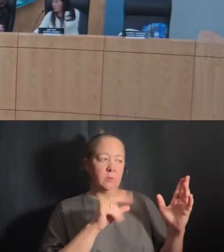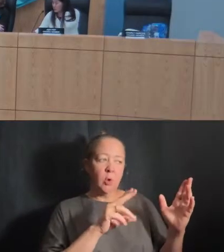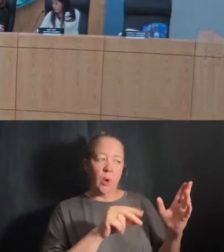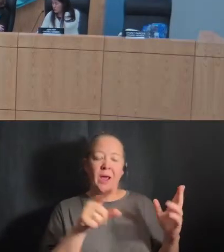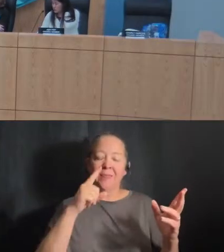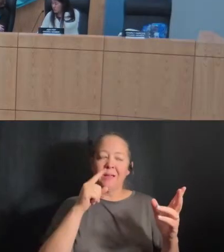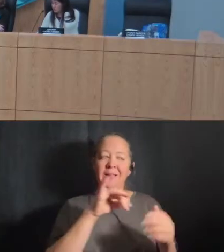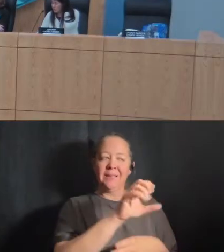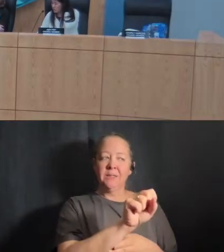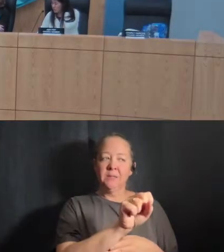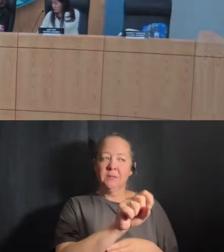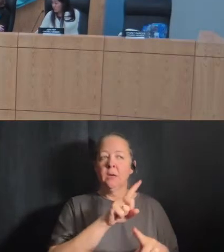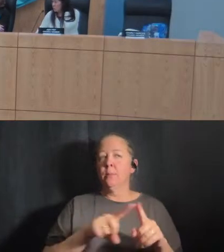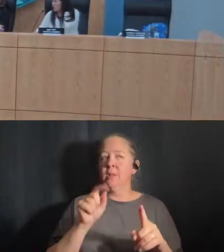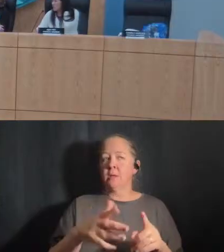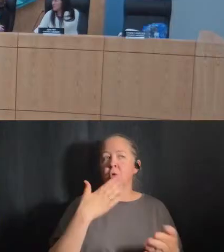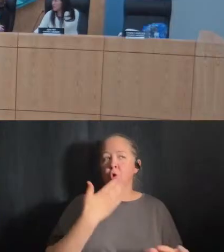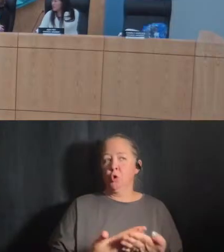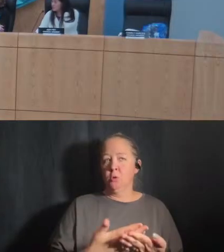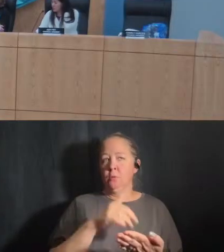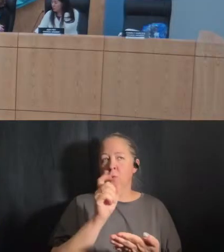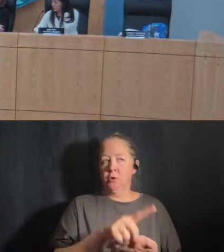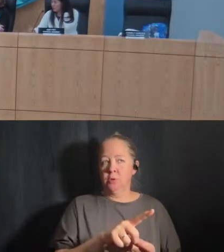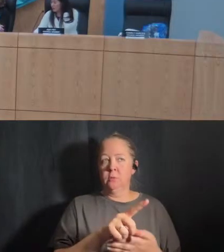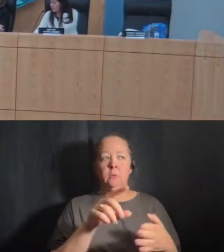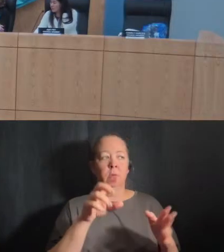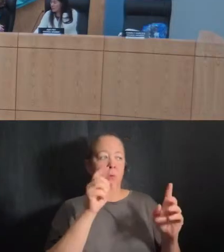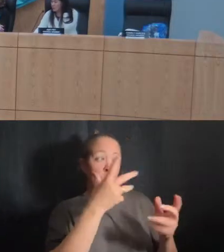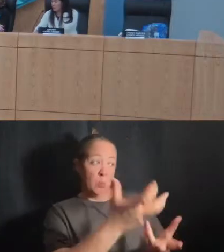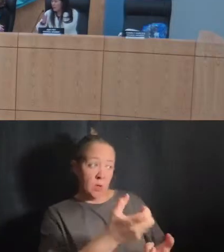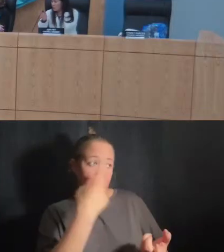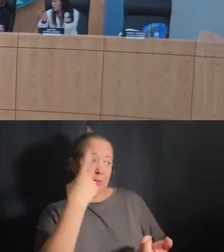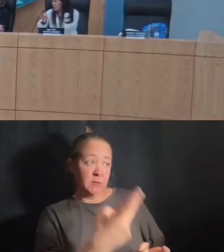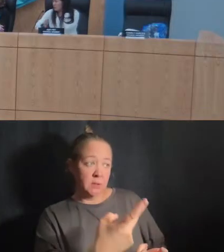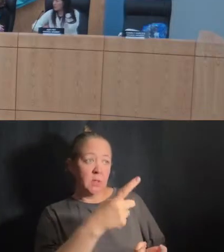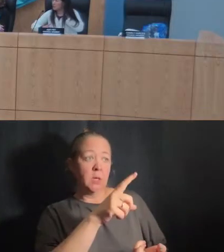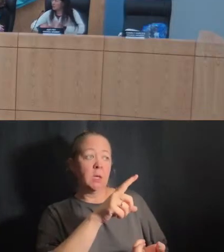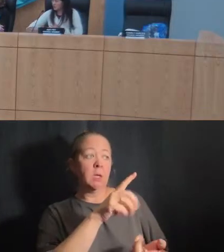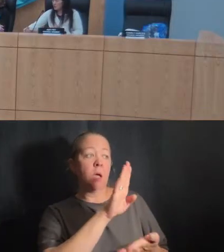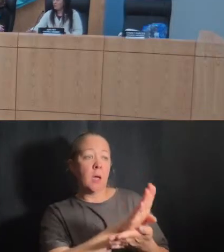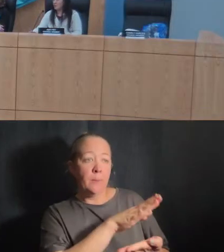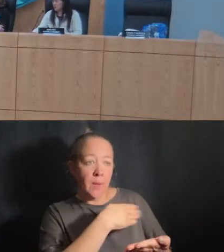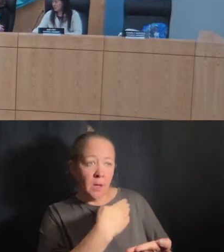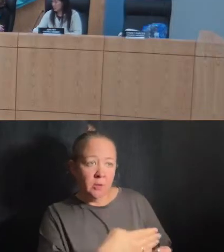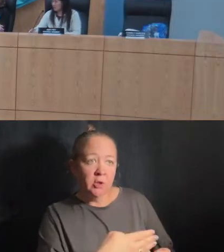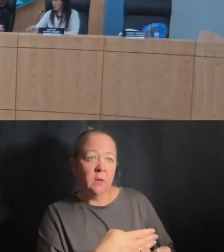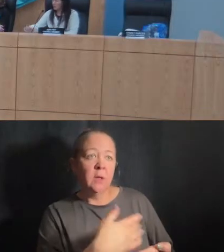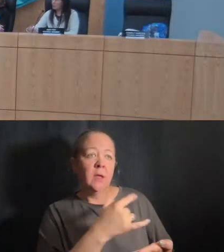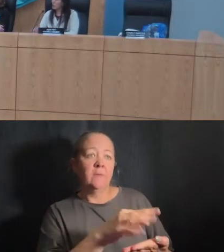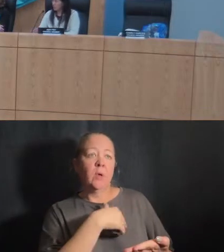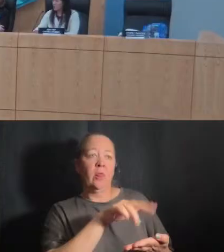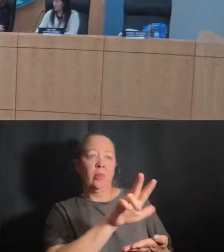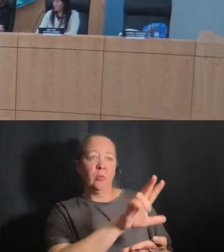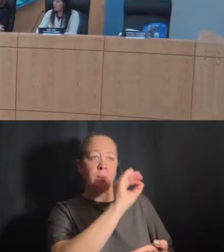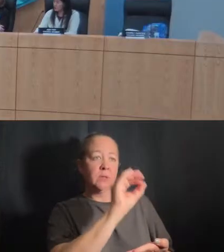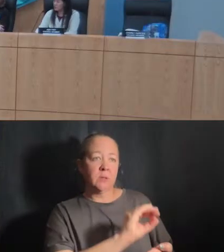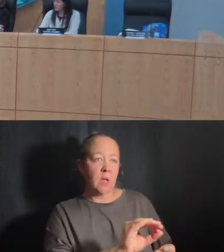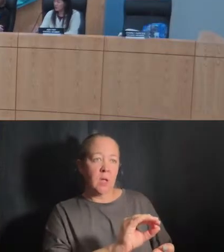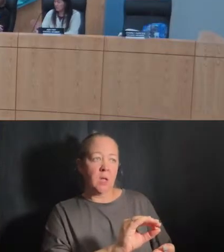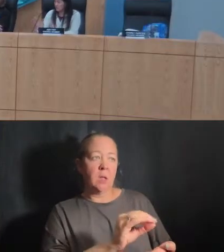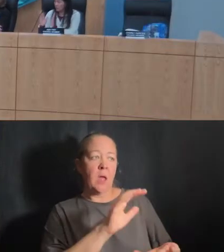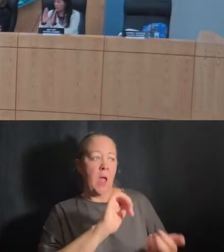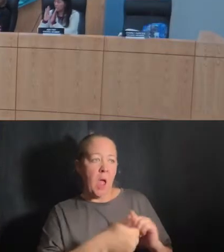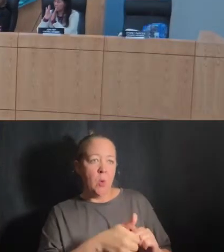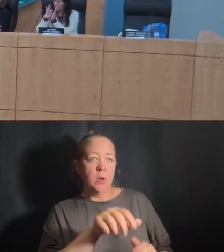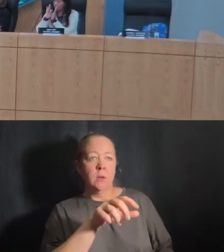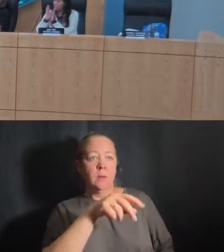want But the that's a great expenditures question, to 'cause shift I'm us? also- Like, so you want to see a budget, if we were at a 3 cent, how would the police adjust to that? Or no, okay, you're saying just